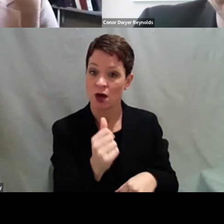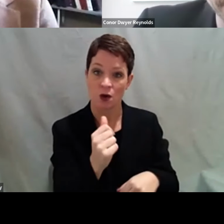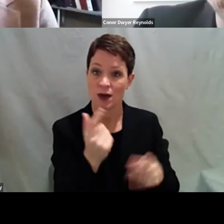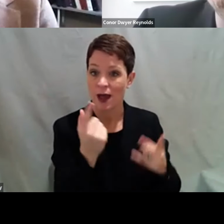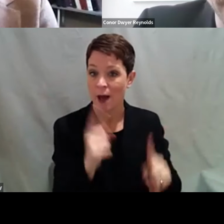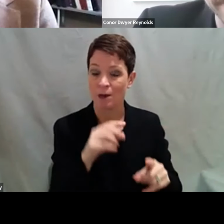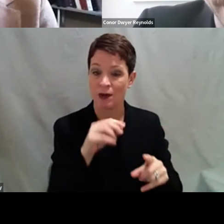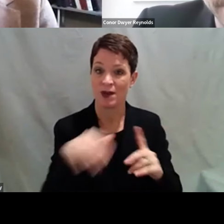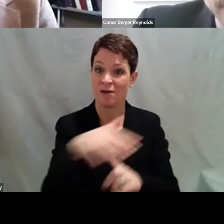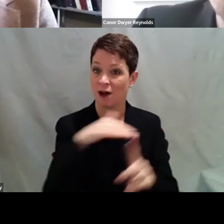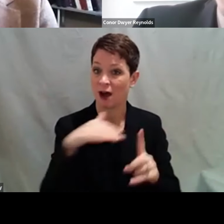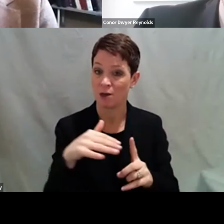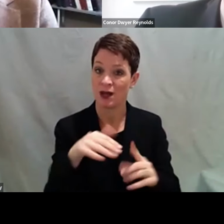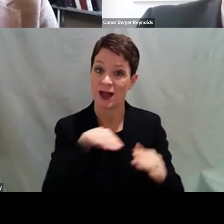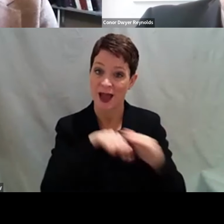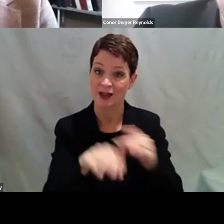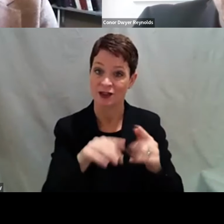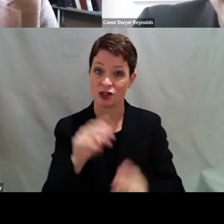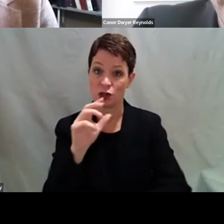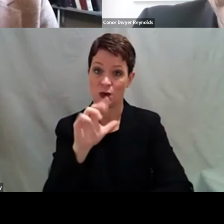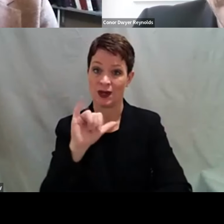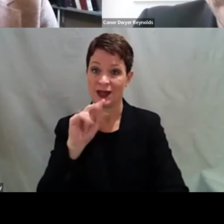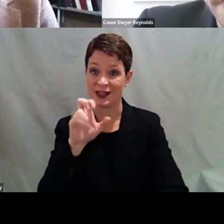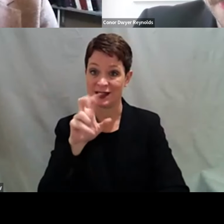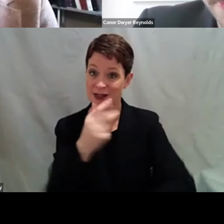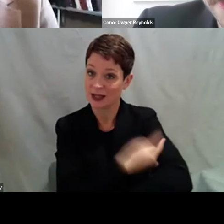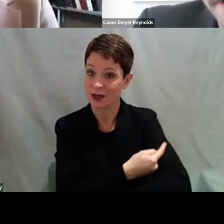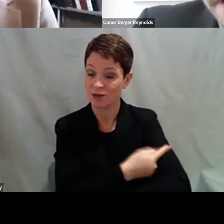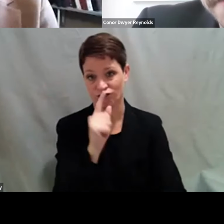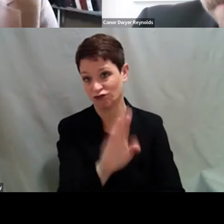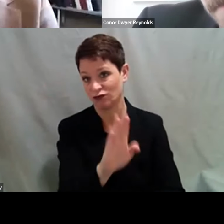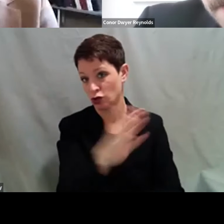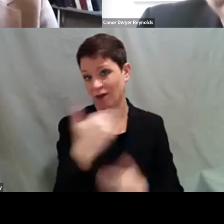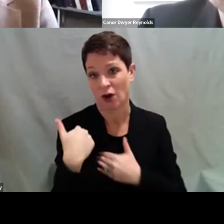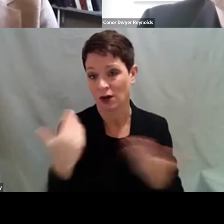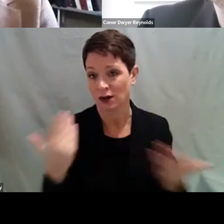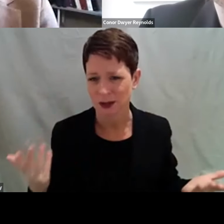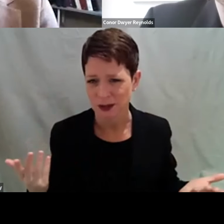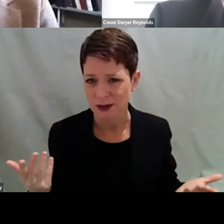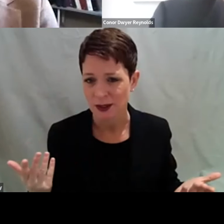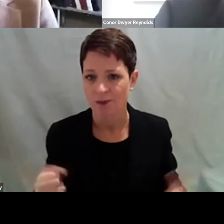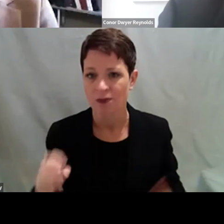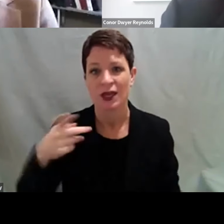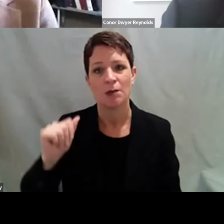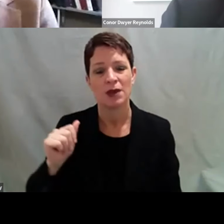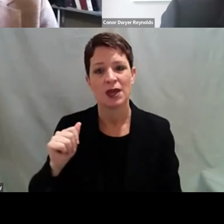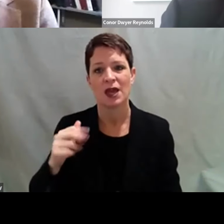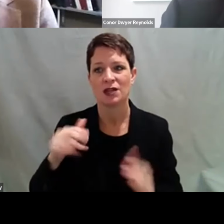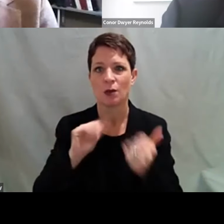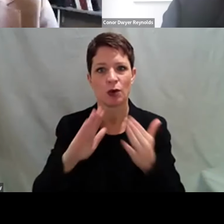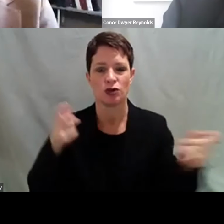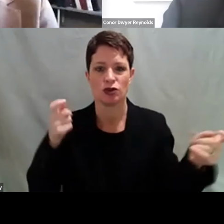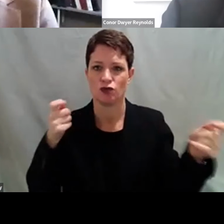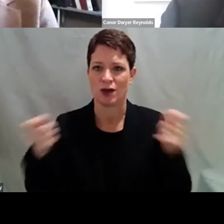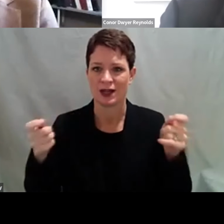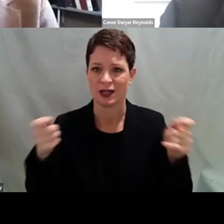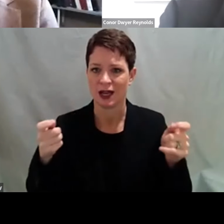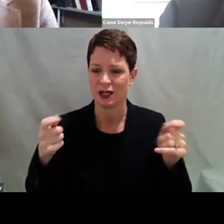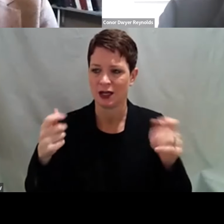in an environment where you have access to insulin. So the EPA's approach to regulating disability is